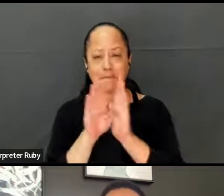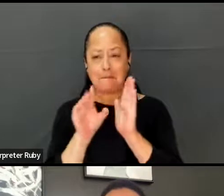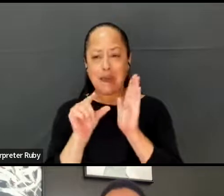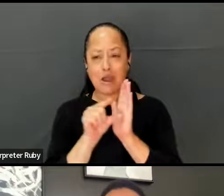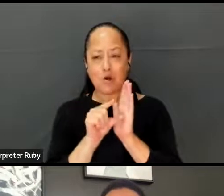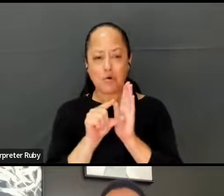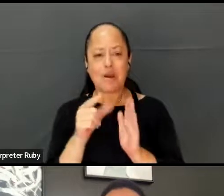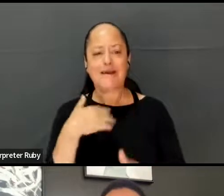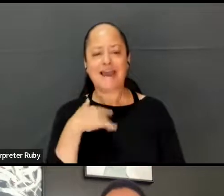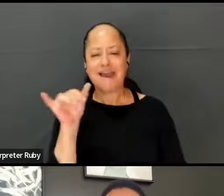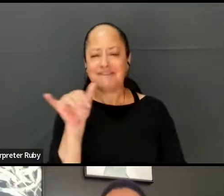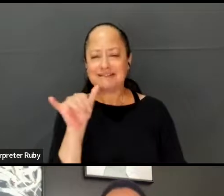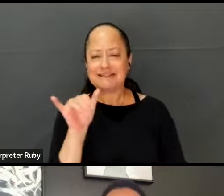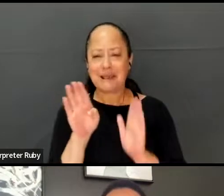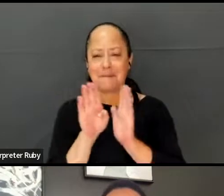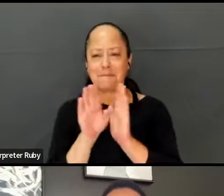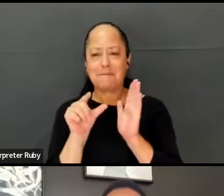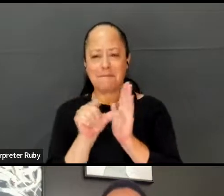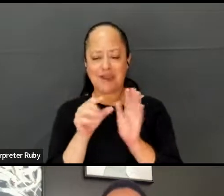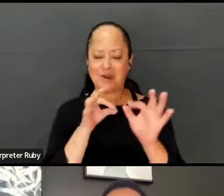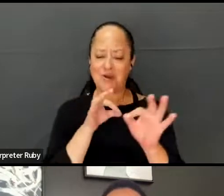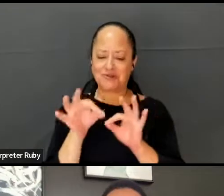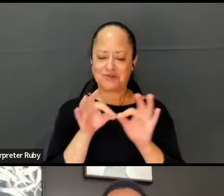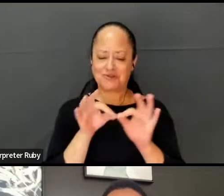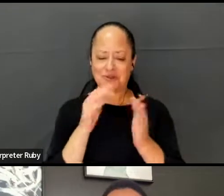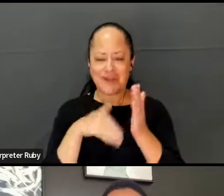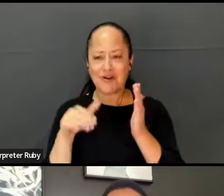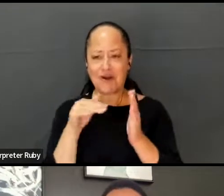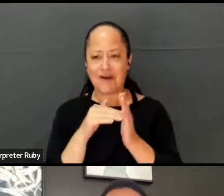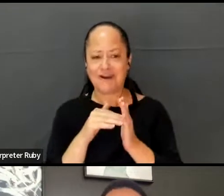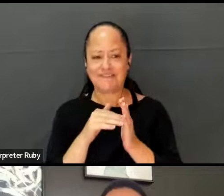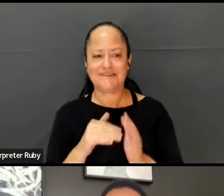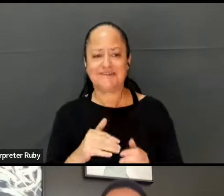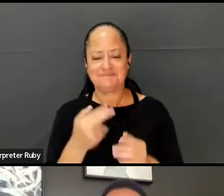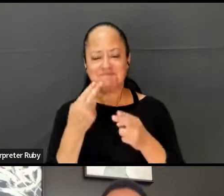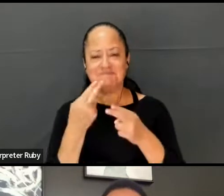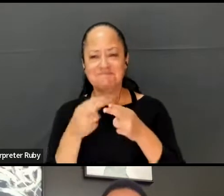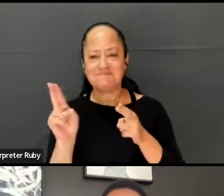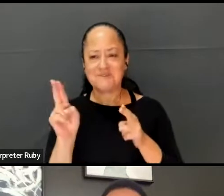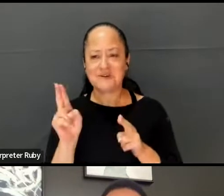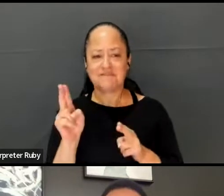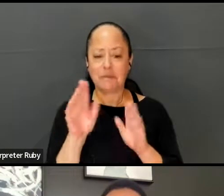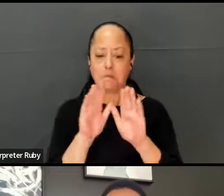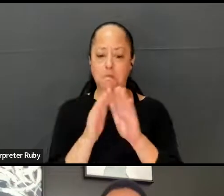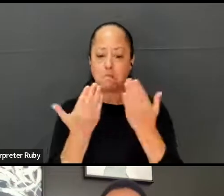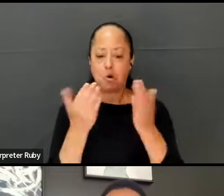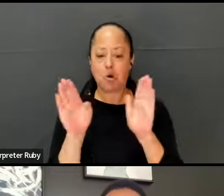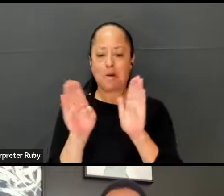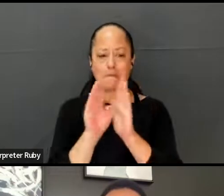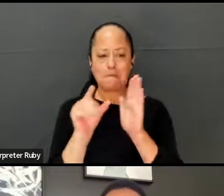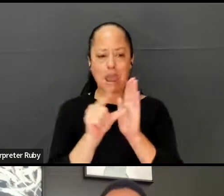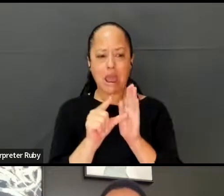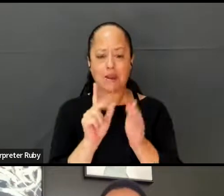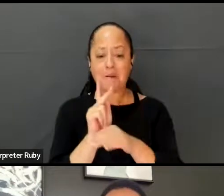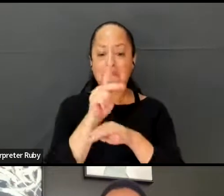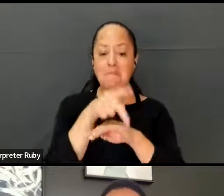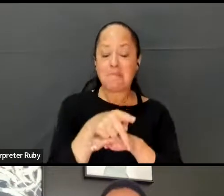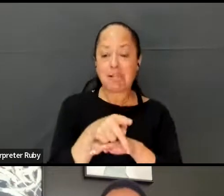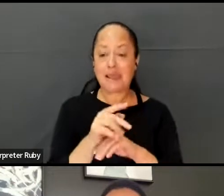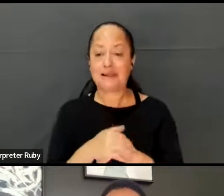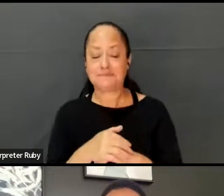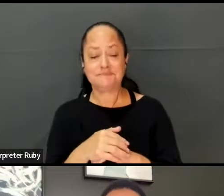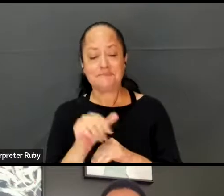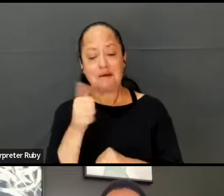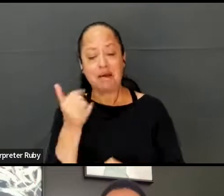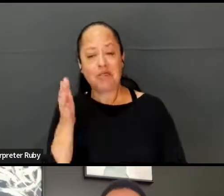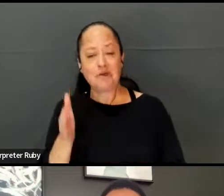I have the same background that I describe often. So just briefly, just my book is in the background with some plants on one side, and on the other